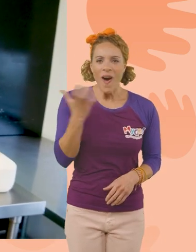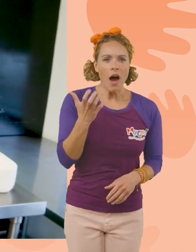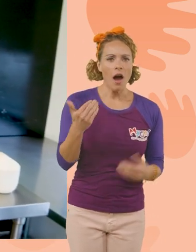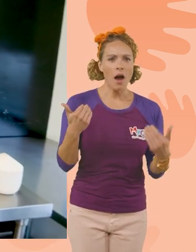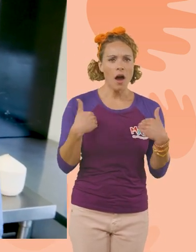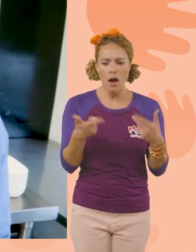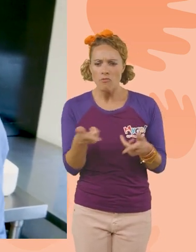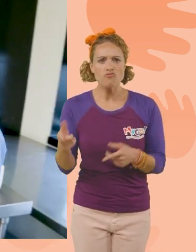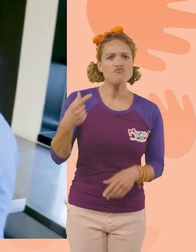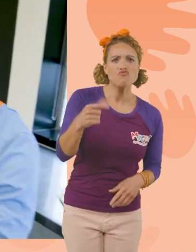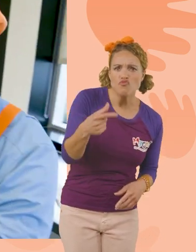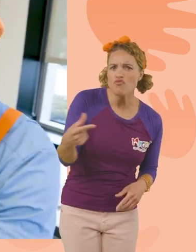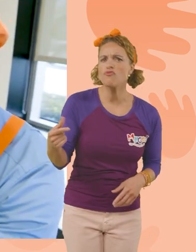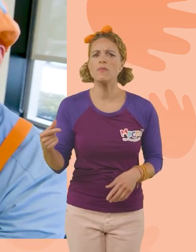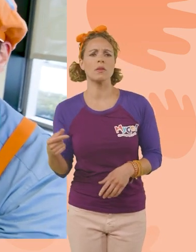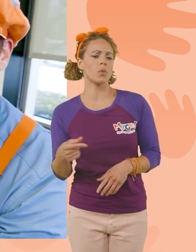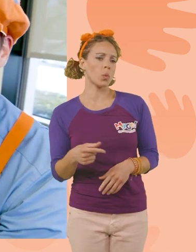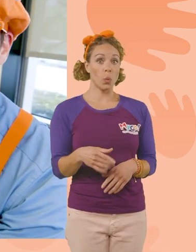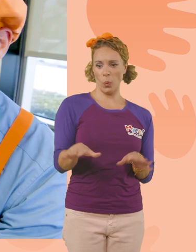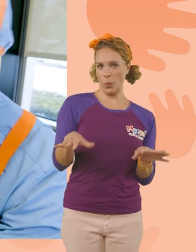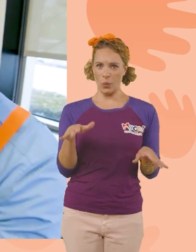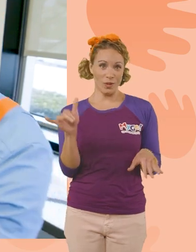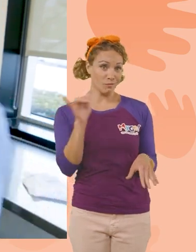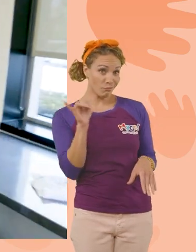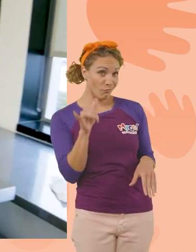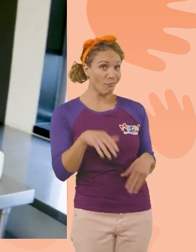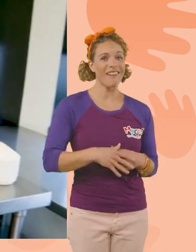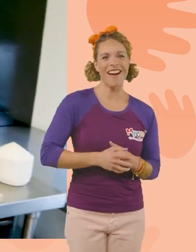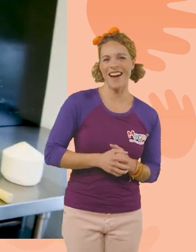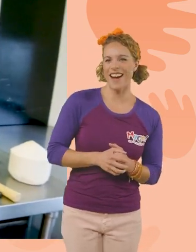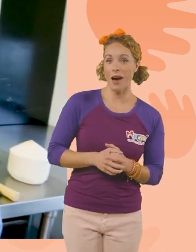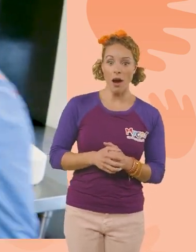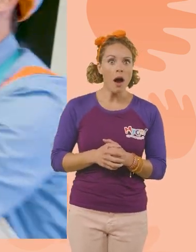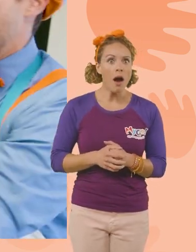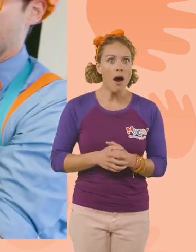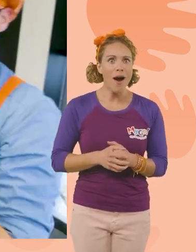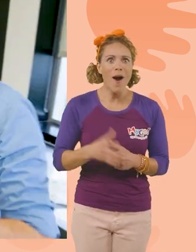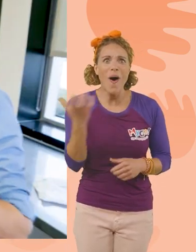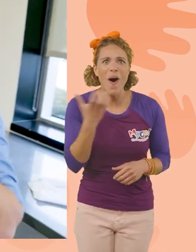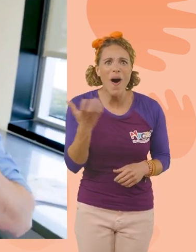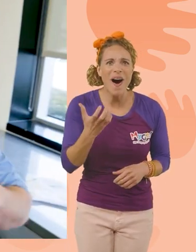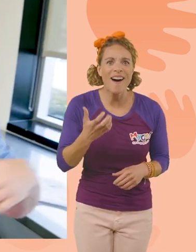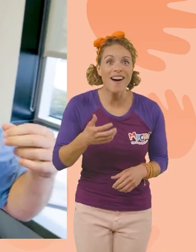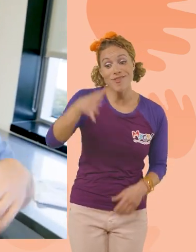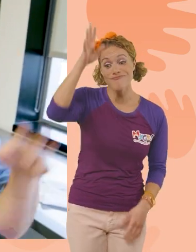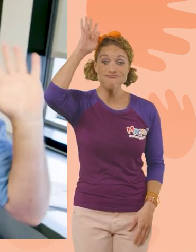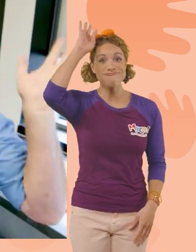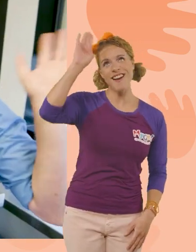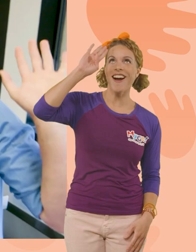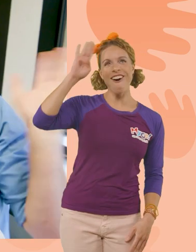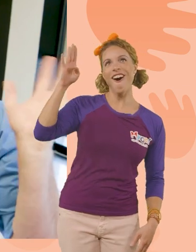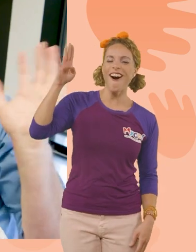then we have some greens over here. Whoa, spinach. Wow. Whoa,